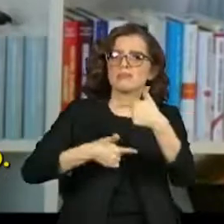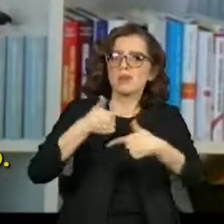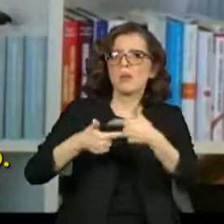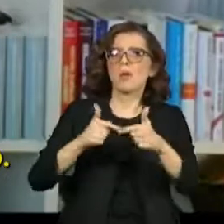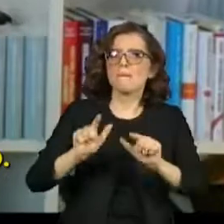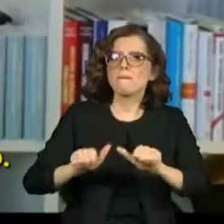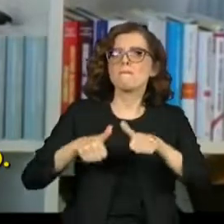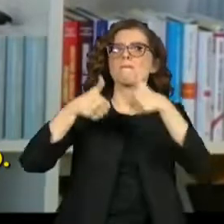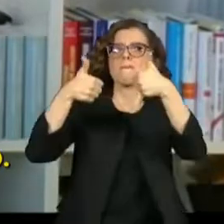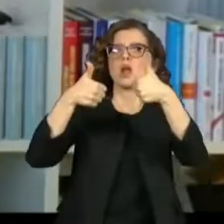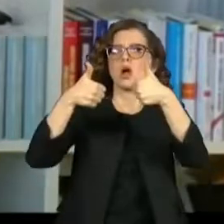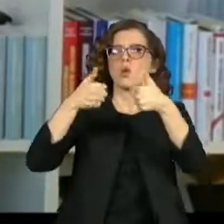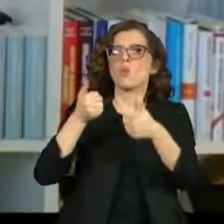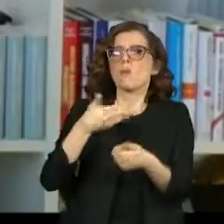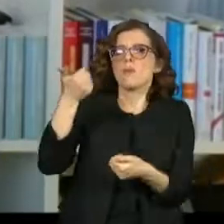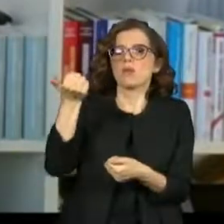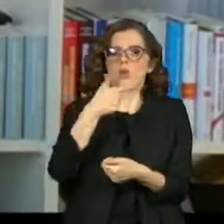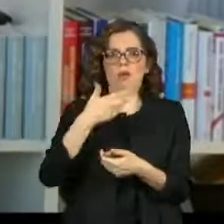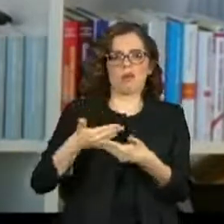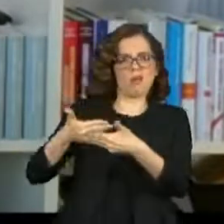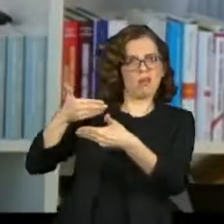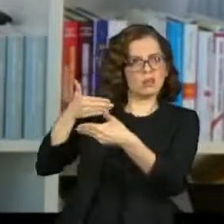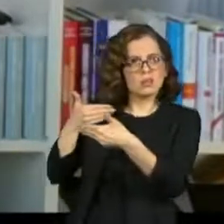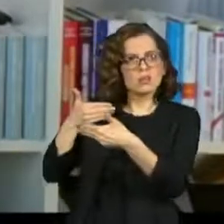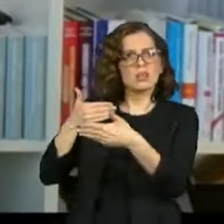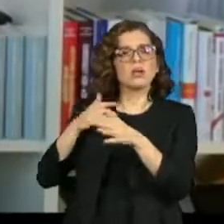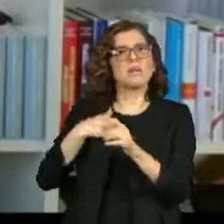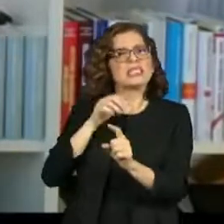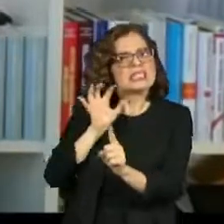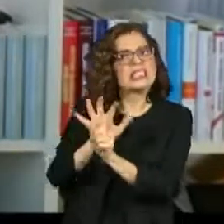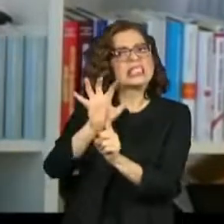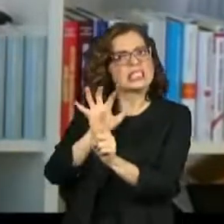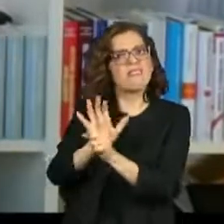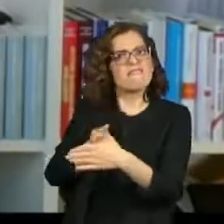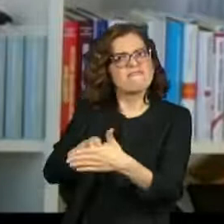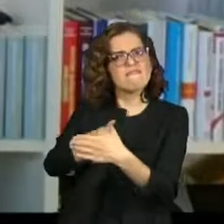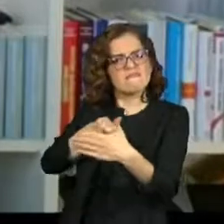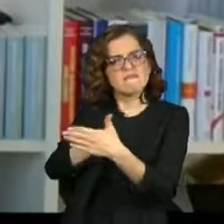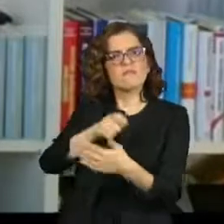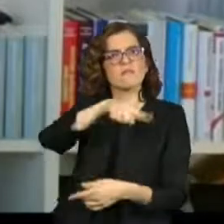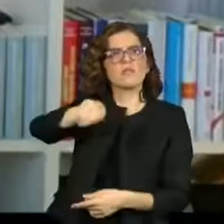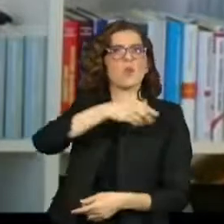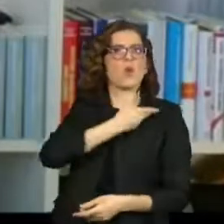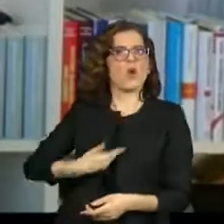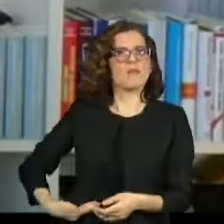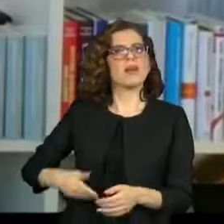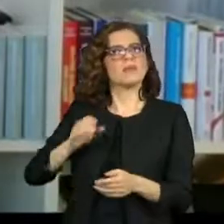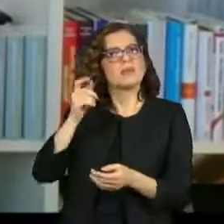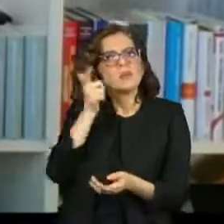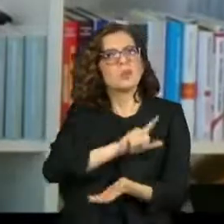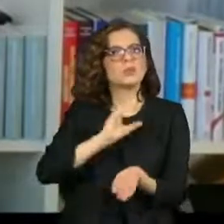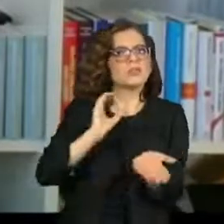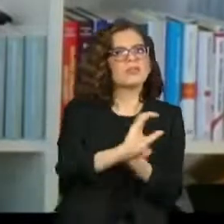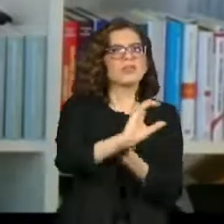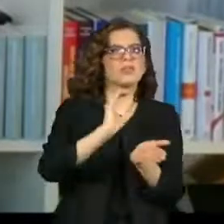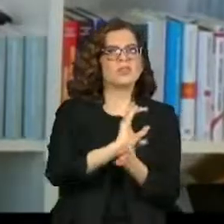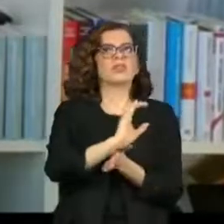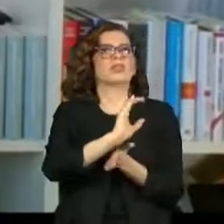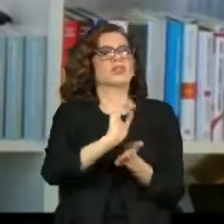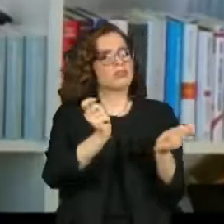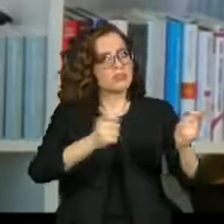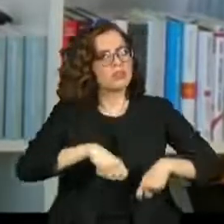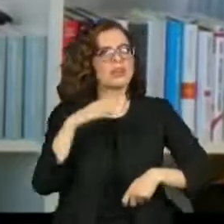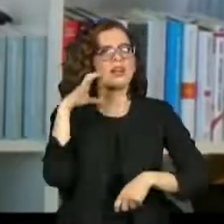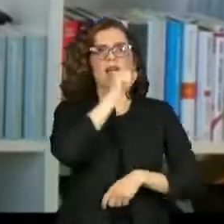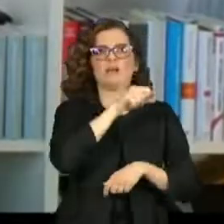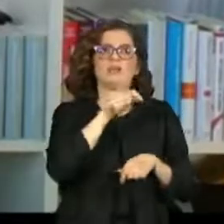job than we're doing now. And pushing governments to invest more in education is one of the